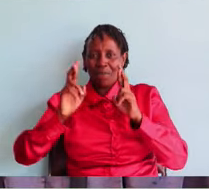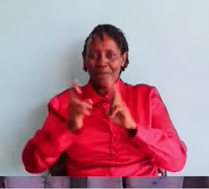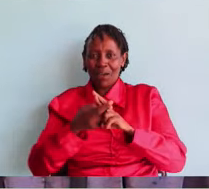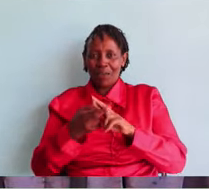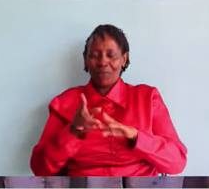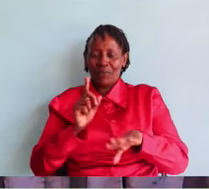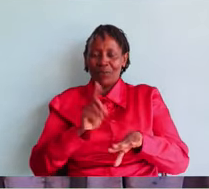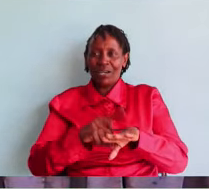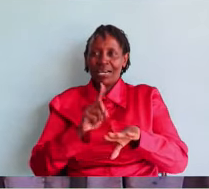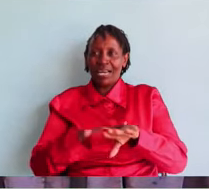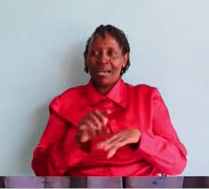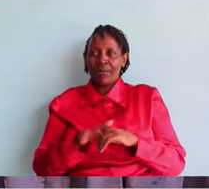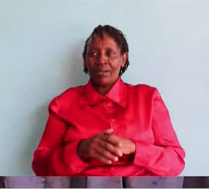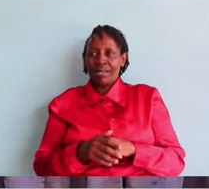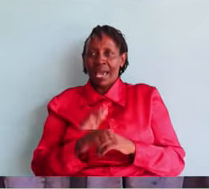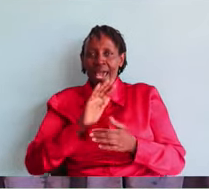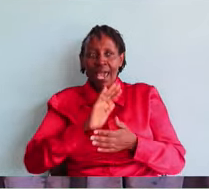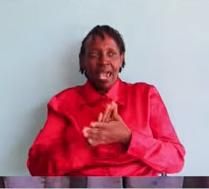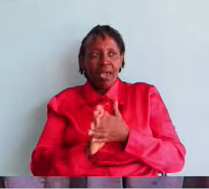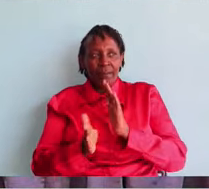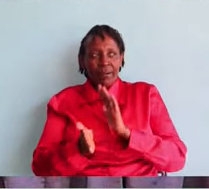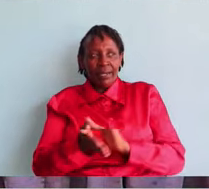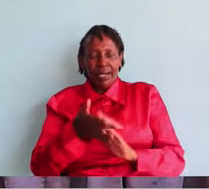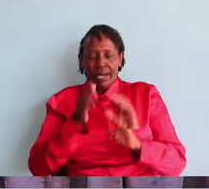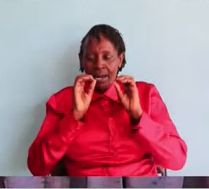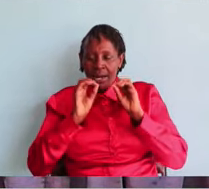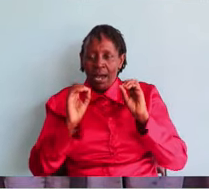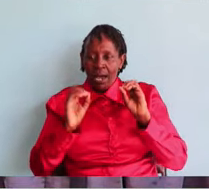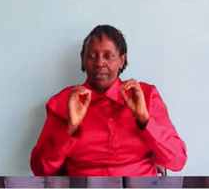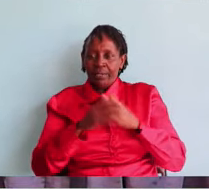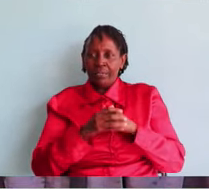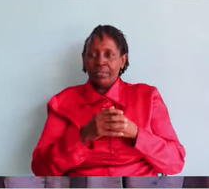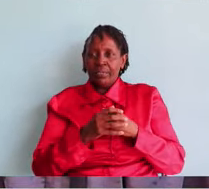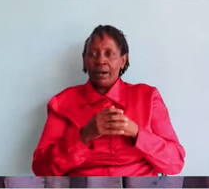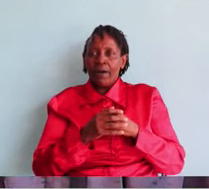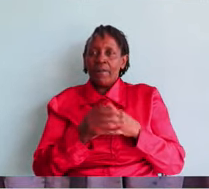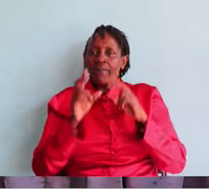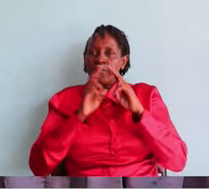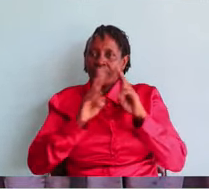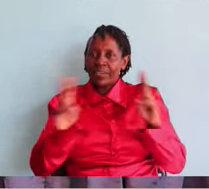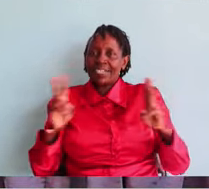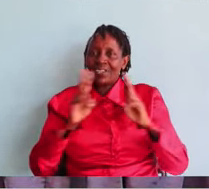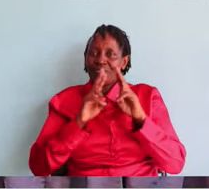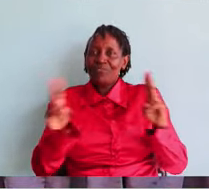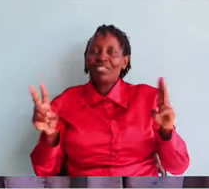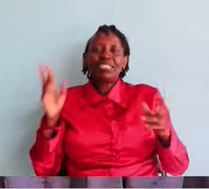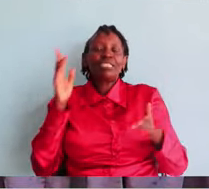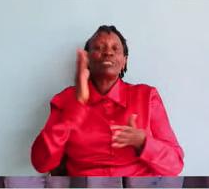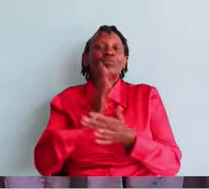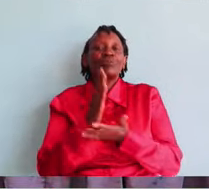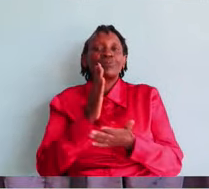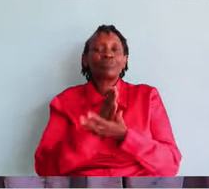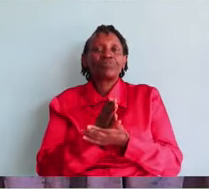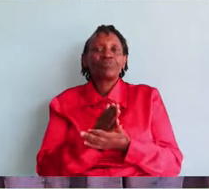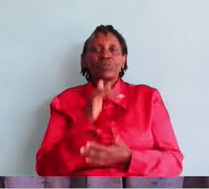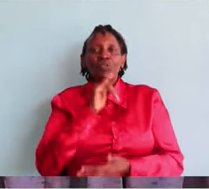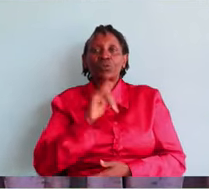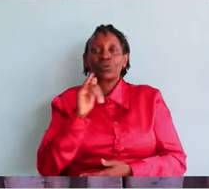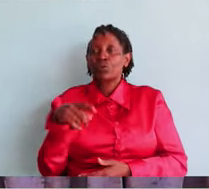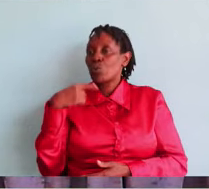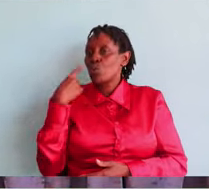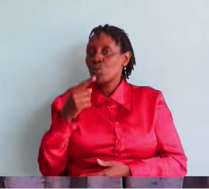not as empty as it is today. It was something that was very real to the people who are saying